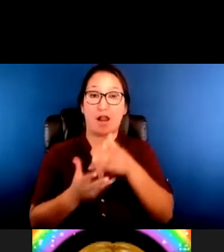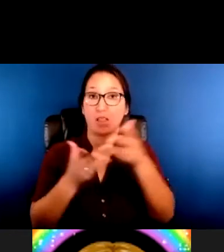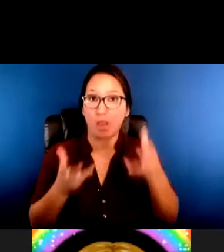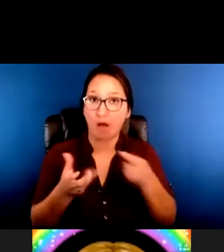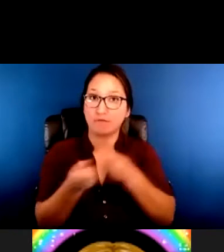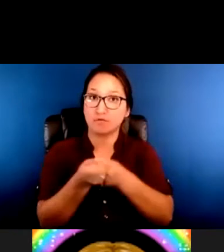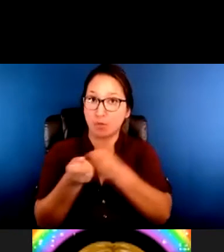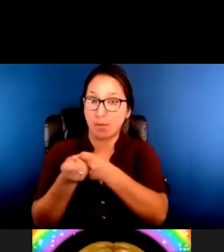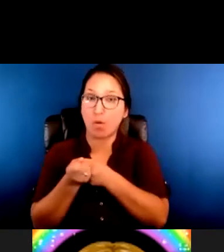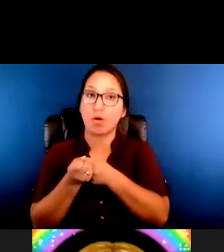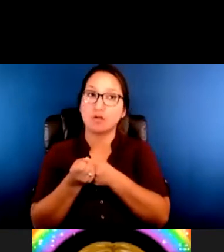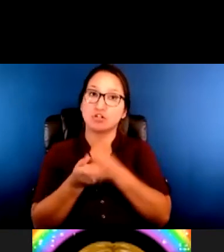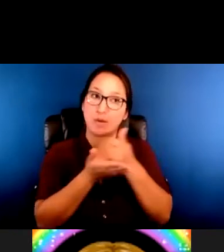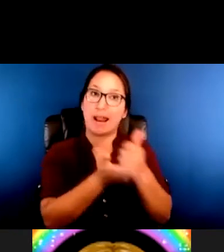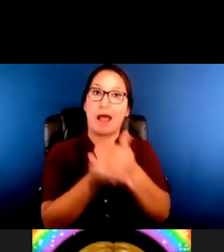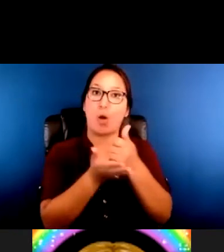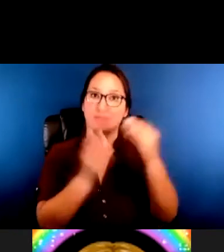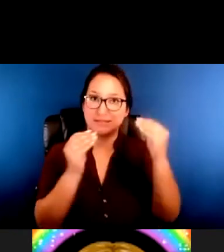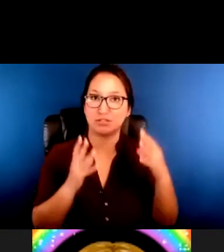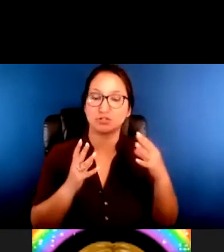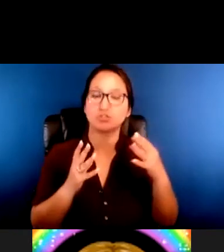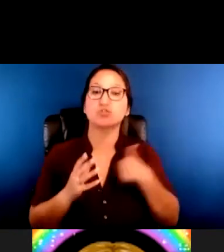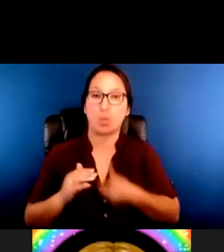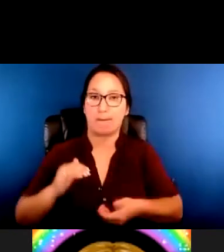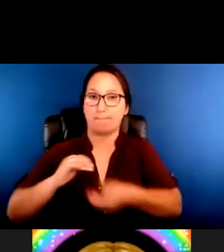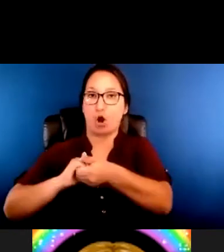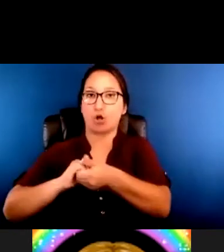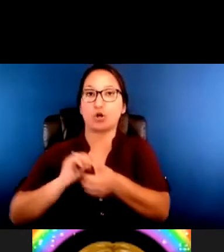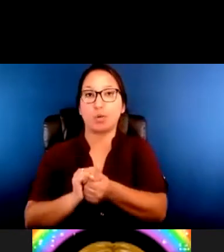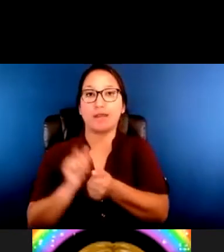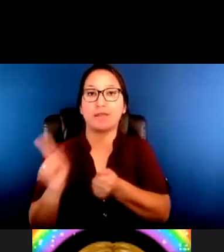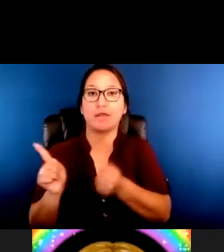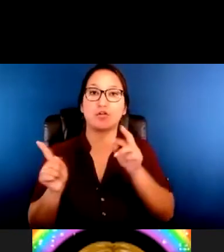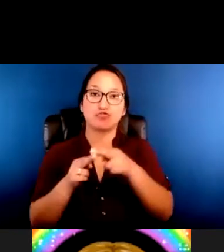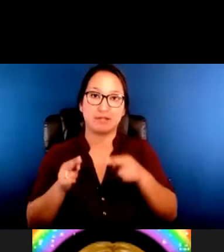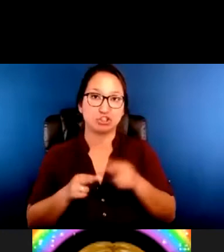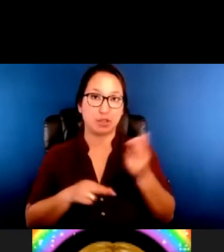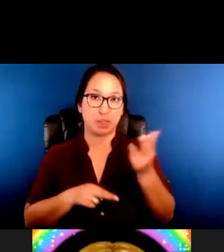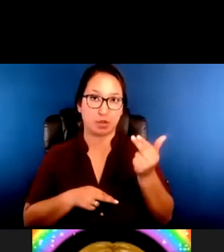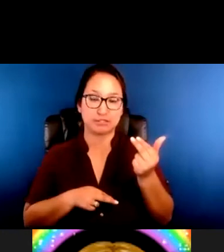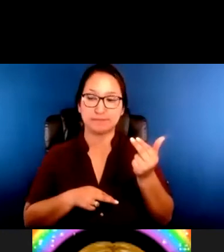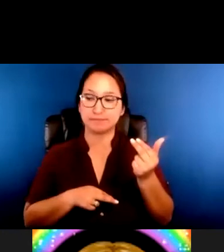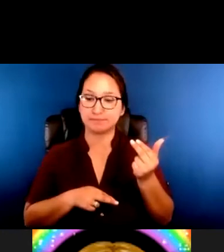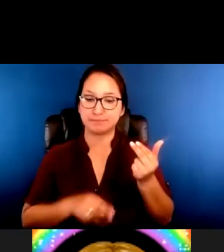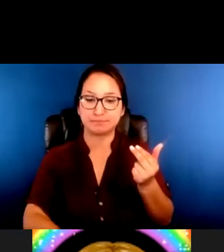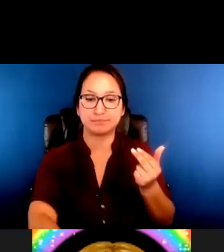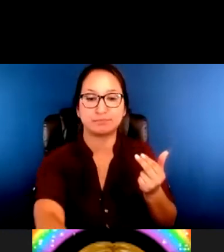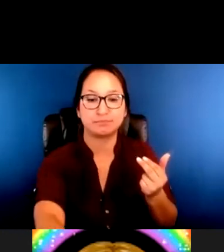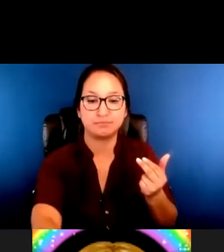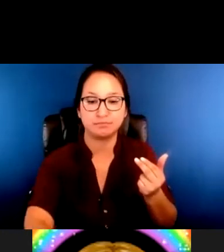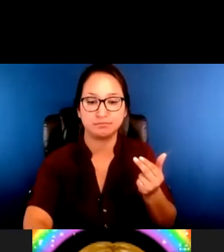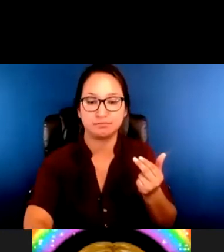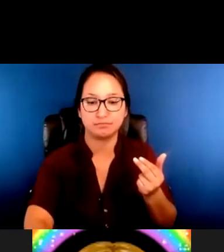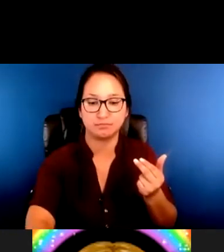we're partnering with Region 13. I'm really would like to show you more. I'm going to share screen real briefly and I'll come